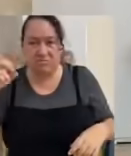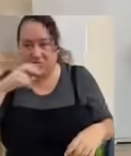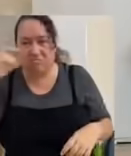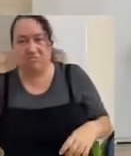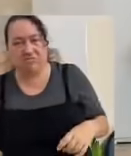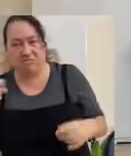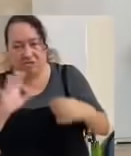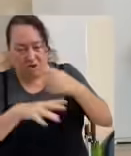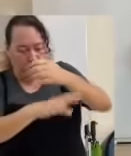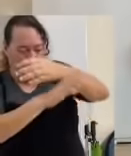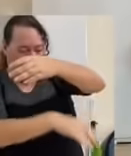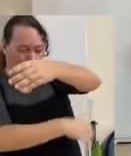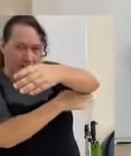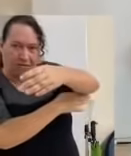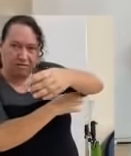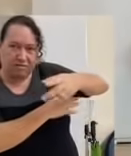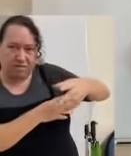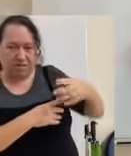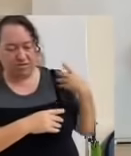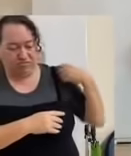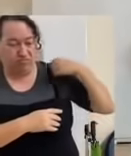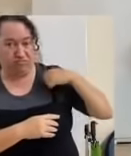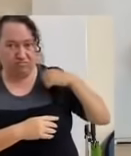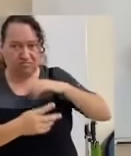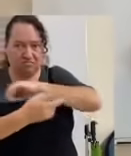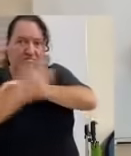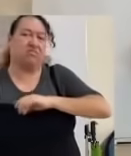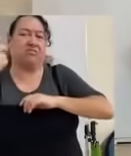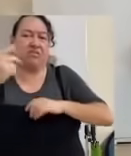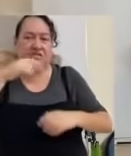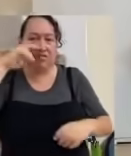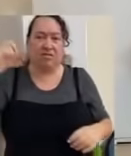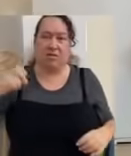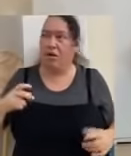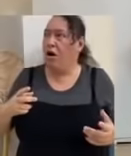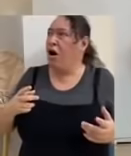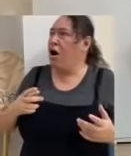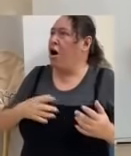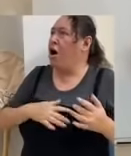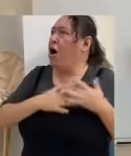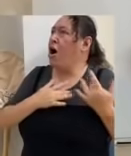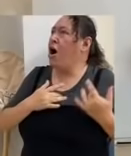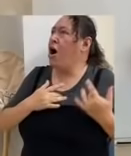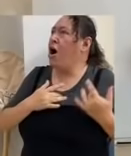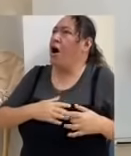Vuitton bag and takes it away. Your heart goes with that bag.